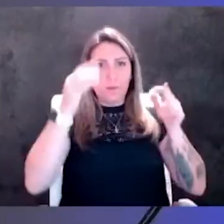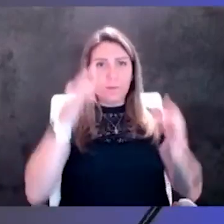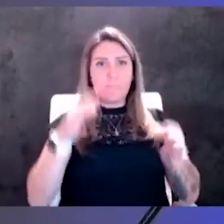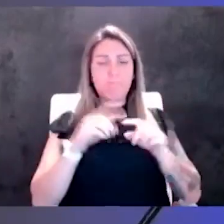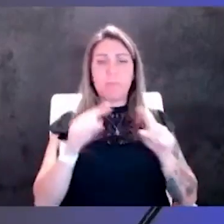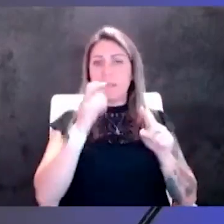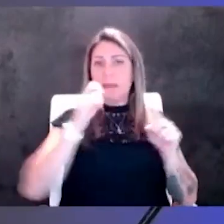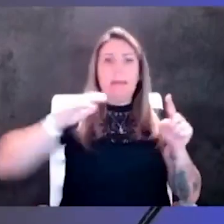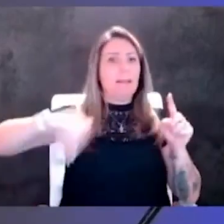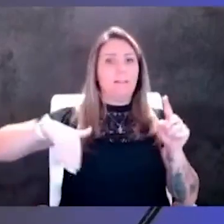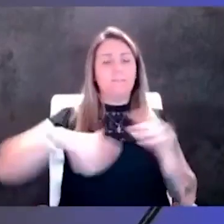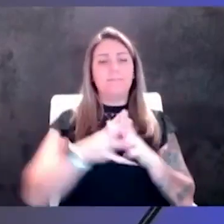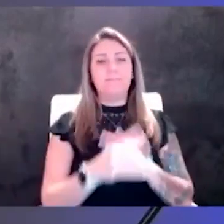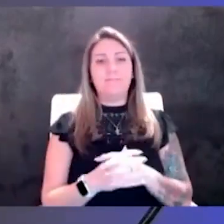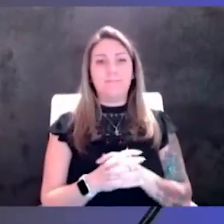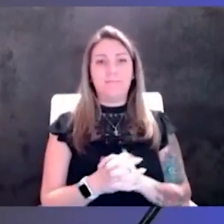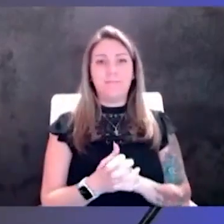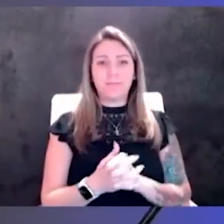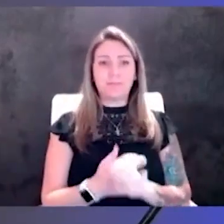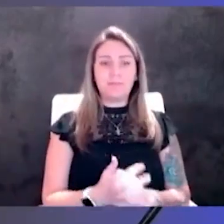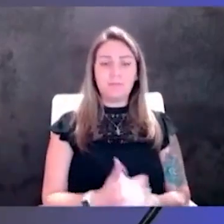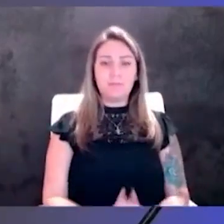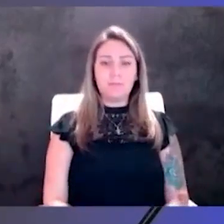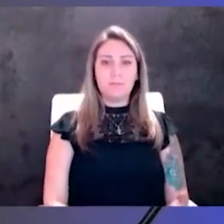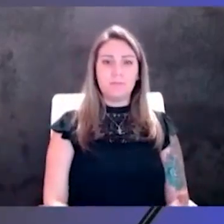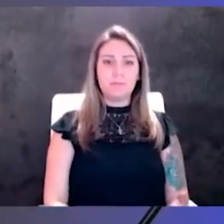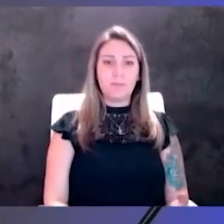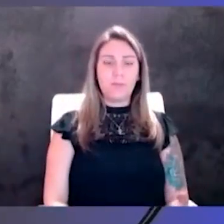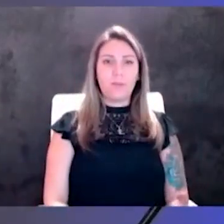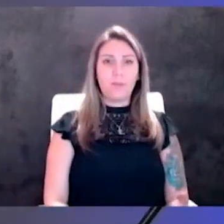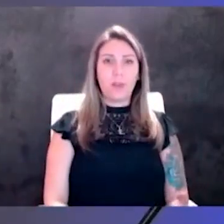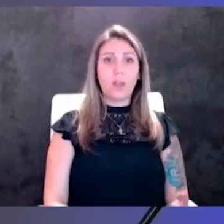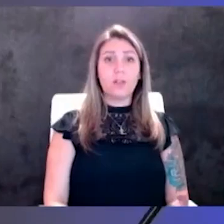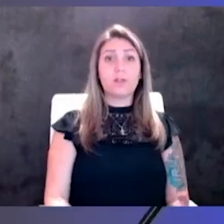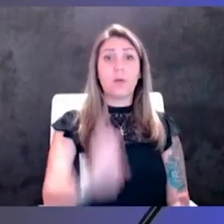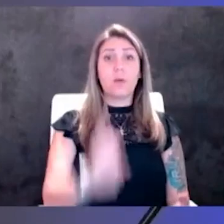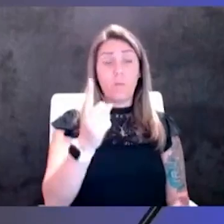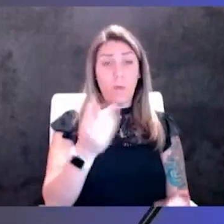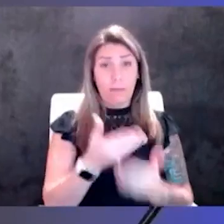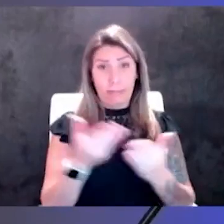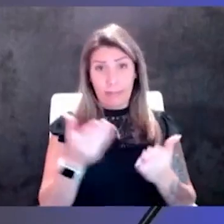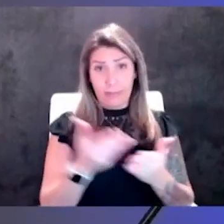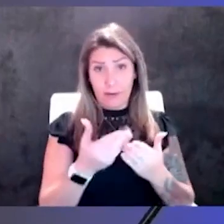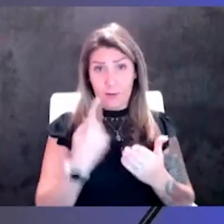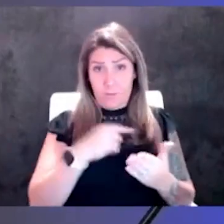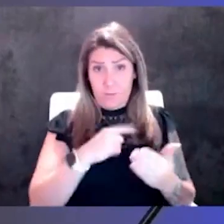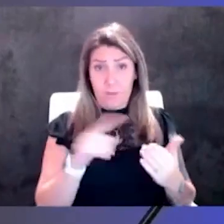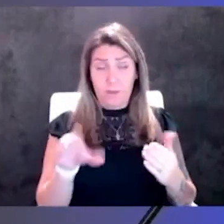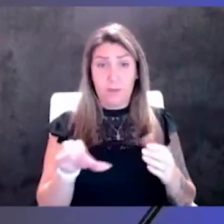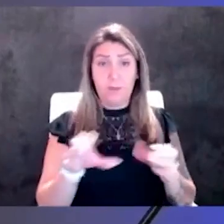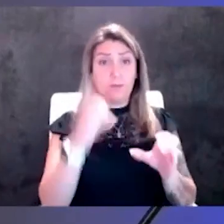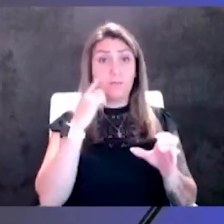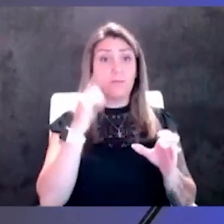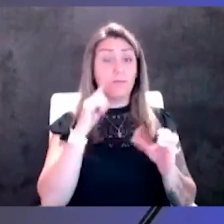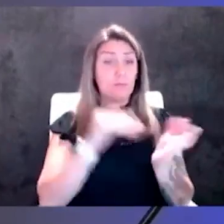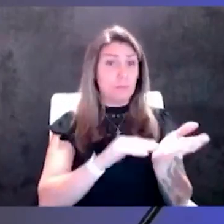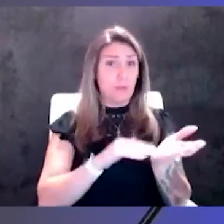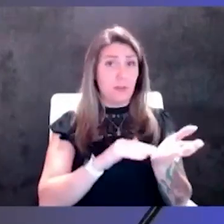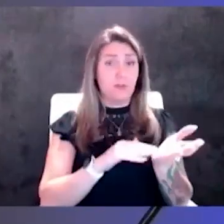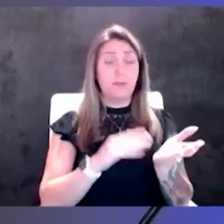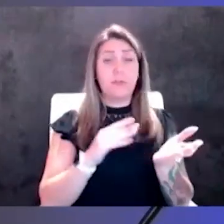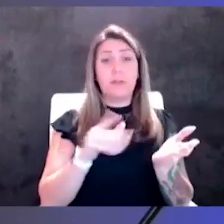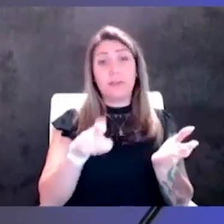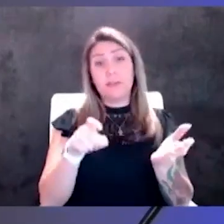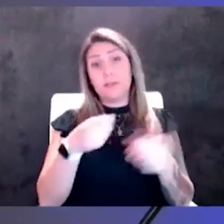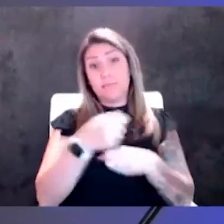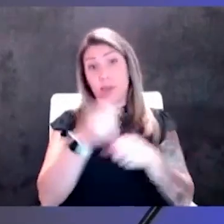yet. So one of the things that we do as doctors is that we have to make a decision. Sometimes we